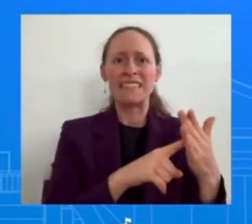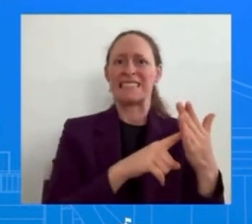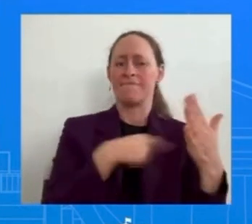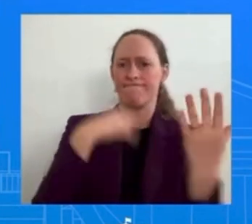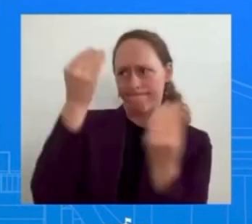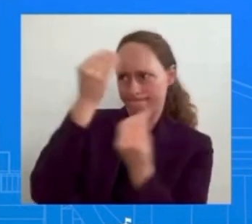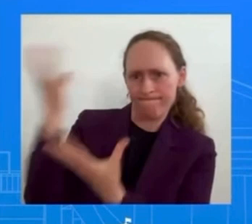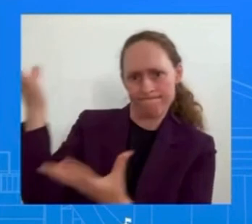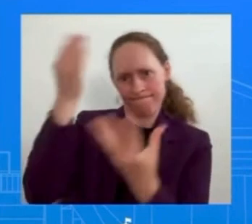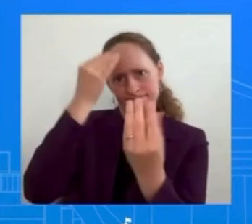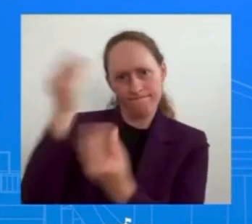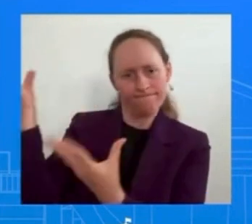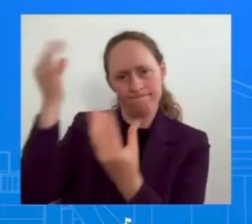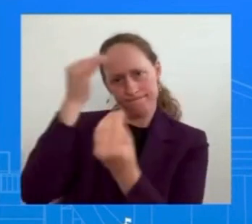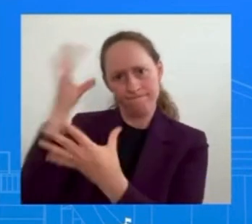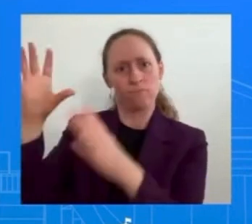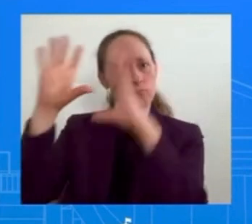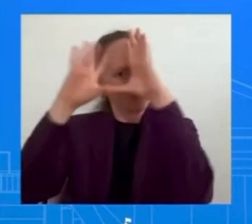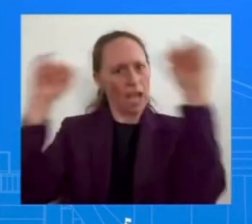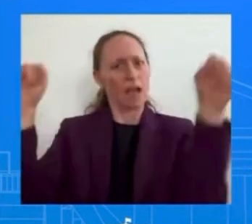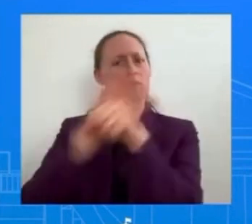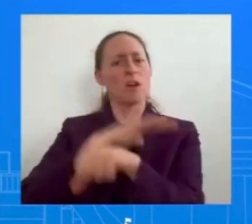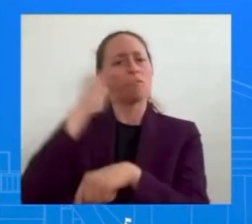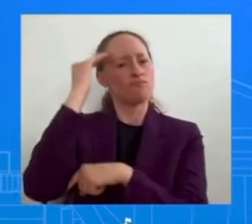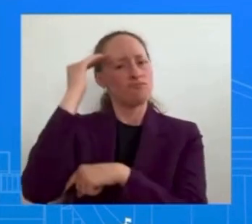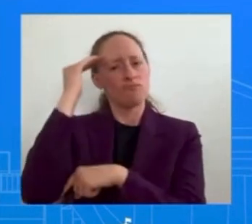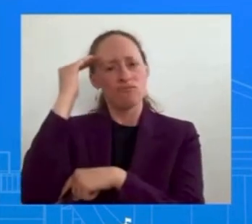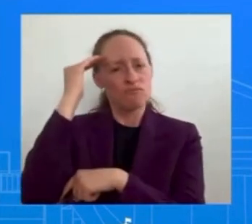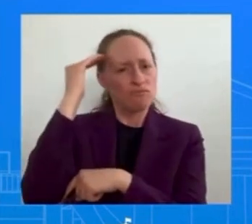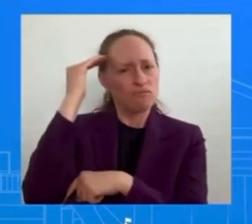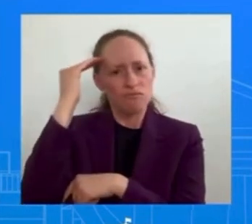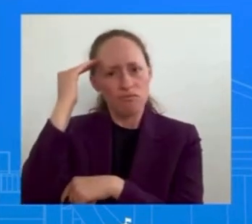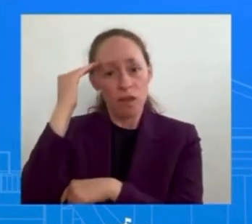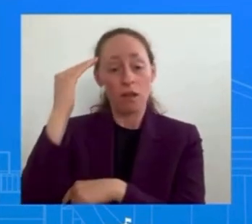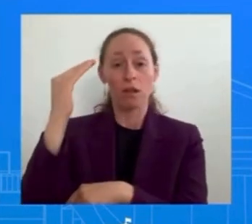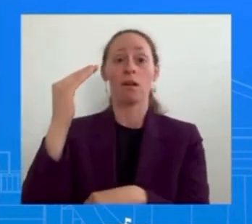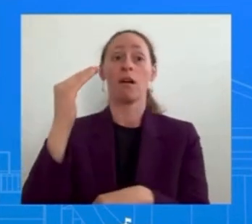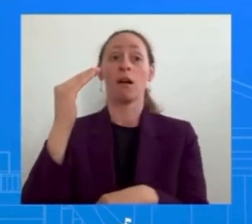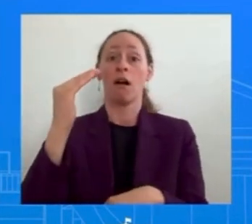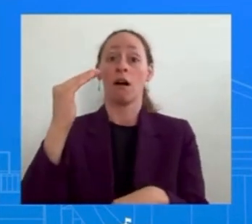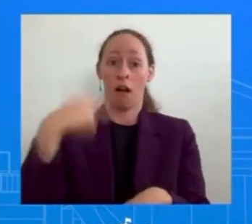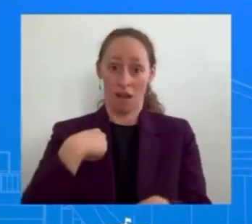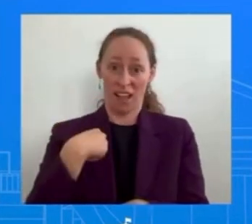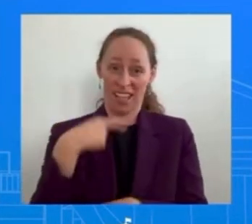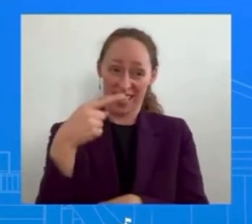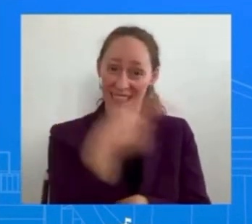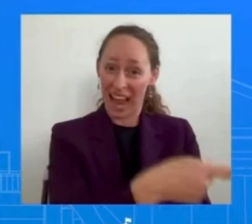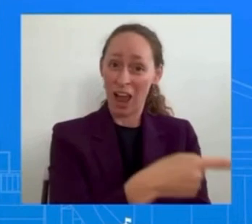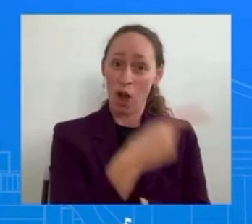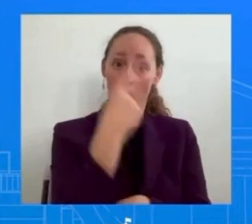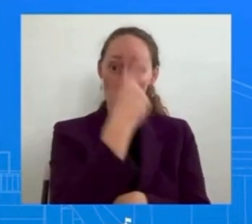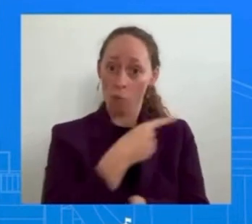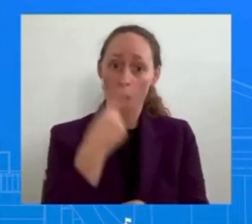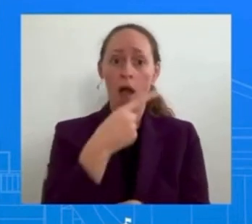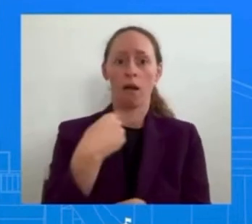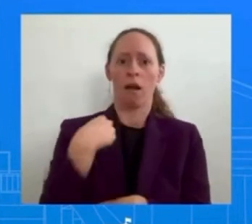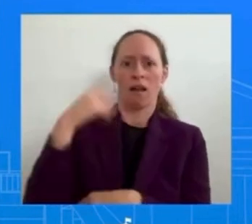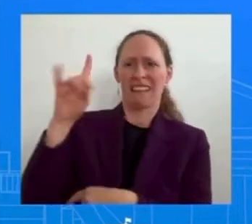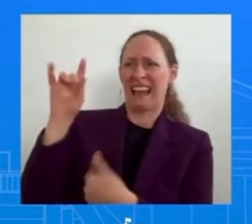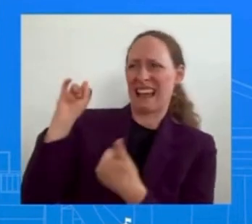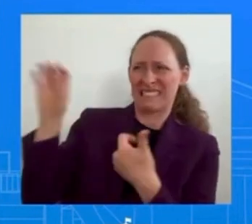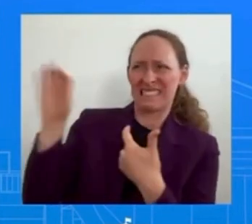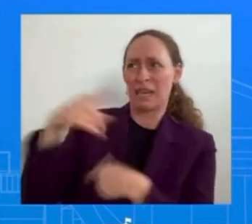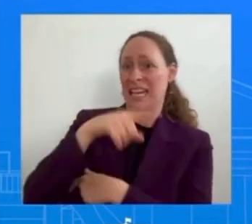on the ground and to inform him and his team of the support that we are providing to the community. And I want everybody to know this: